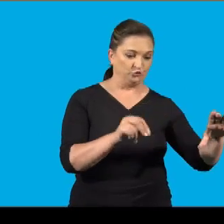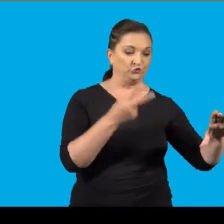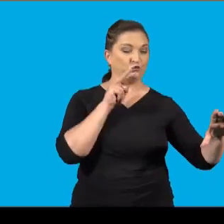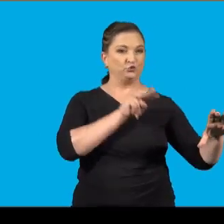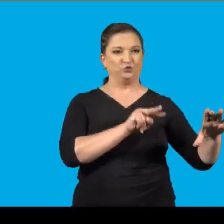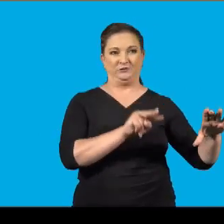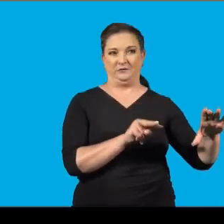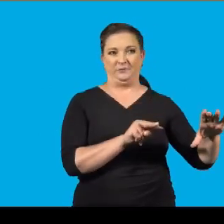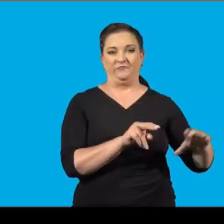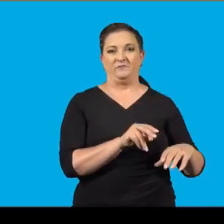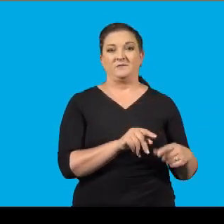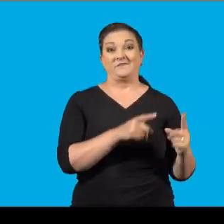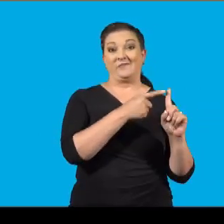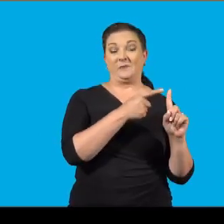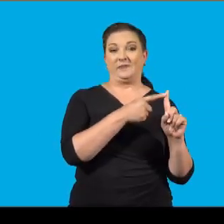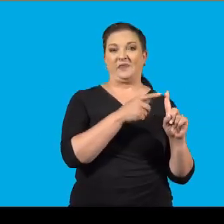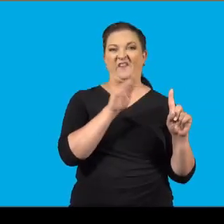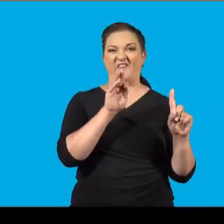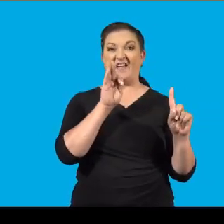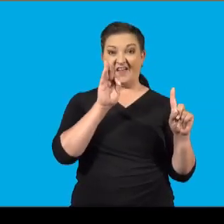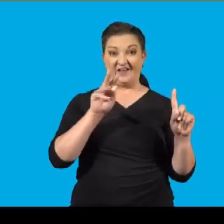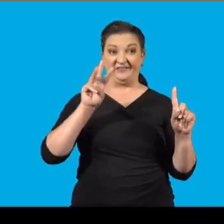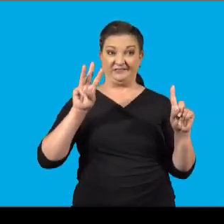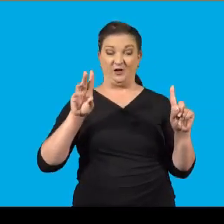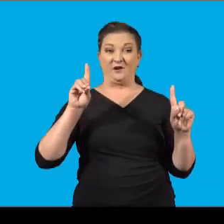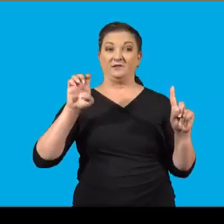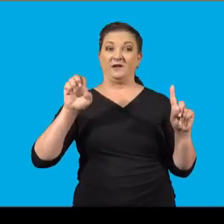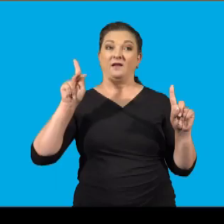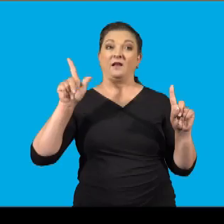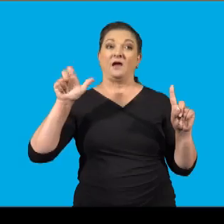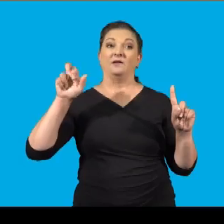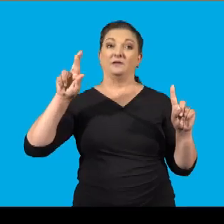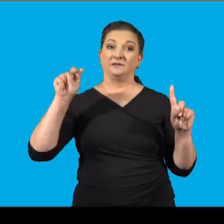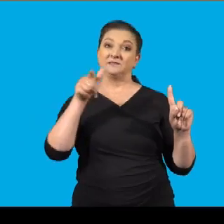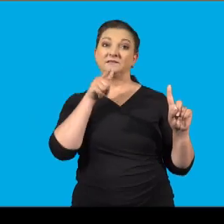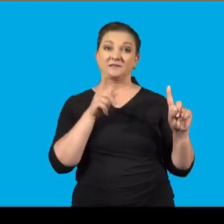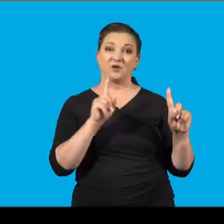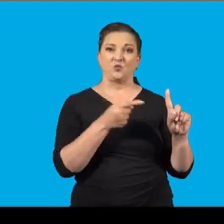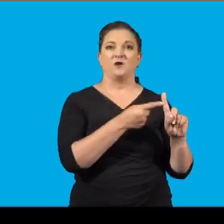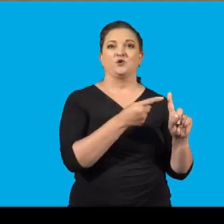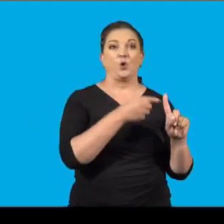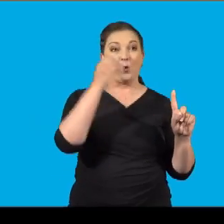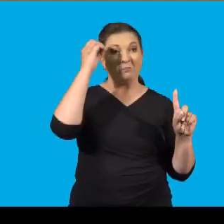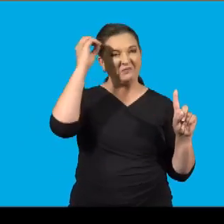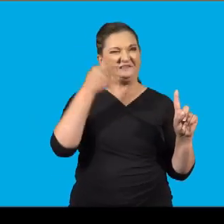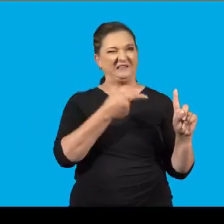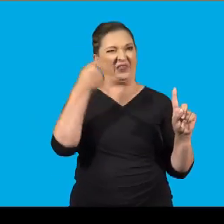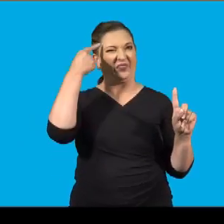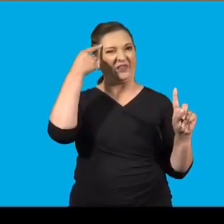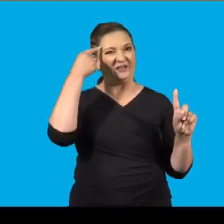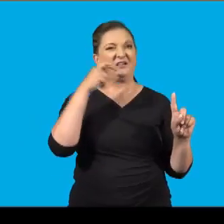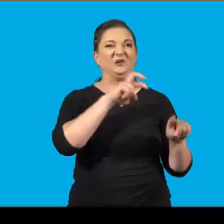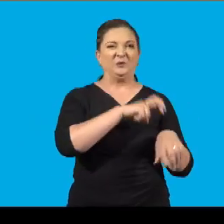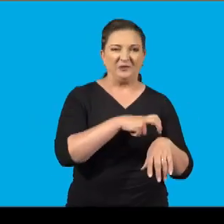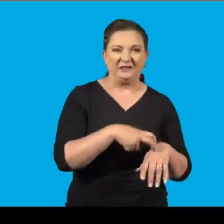Klerk maintains that he was of the opinion that a process was required in order to enable South Africans to